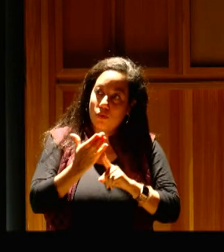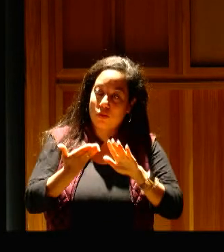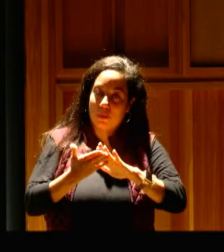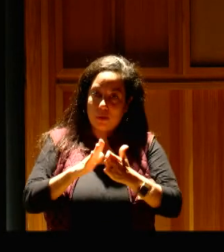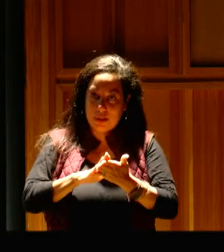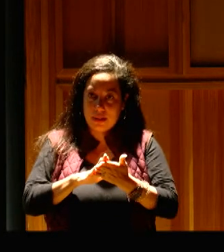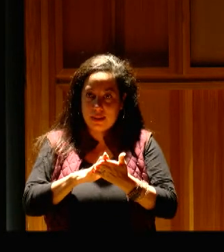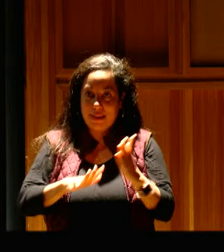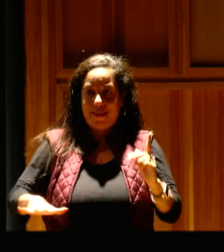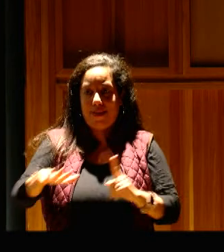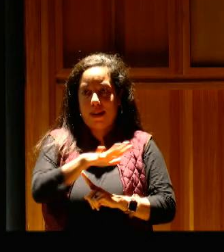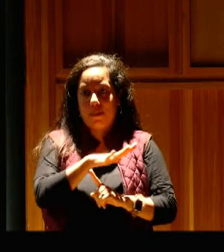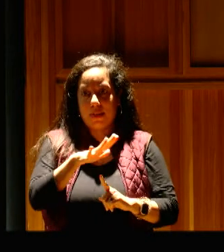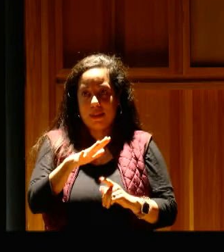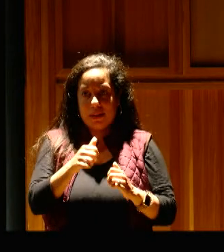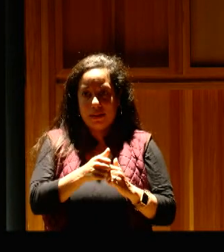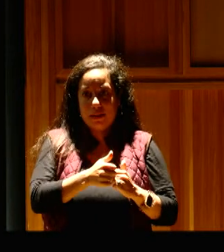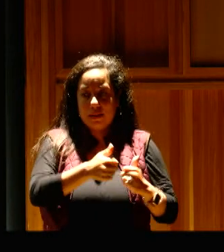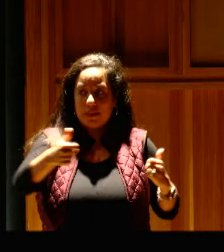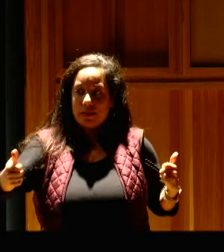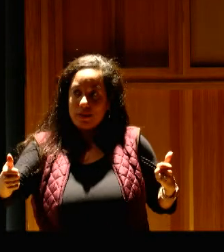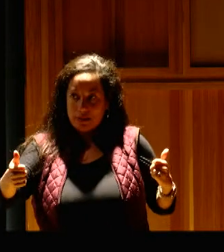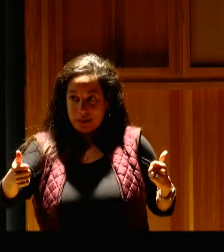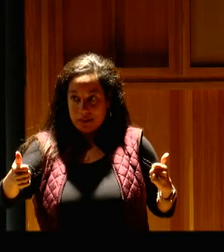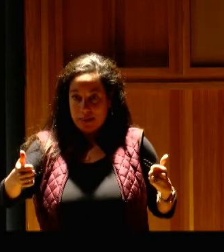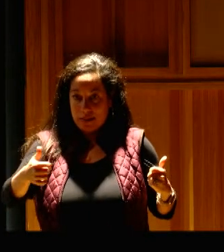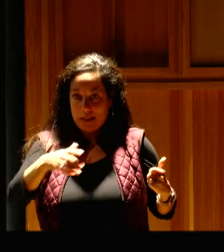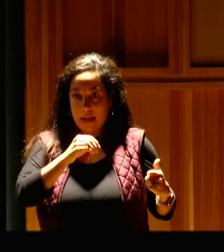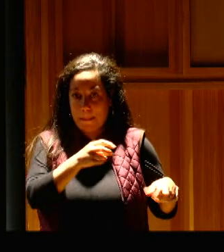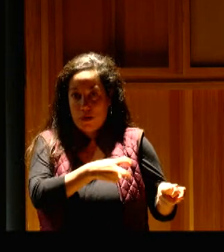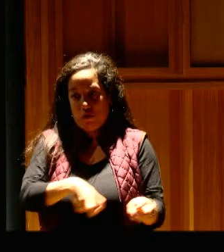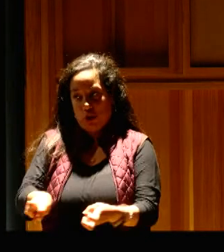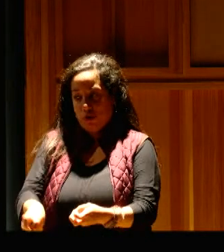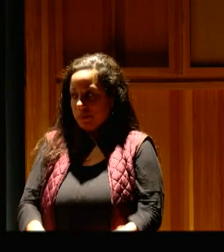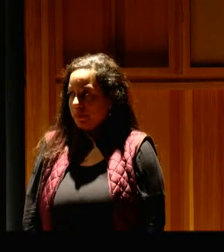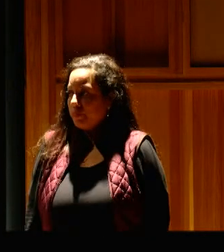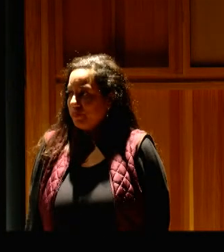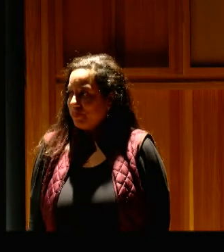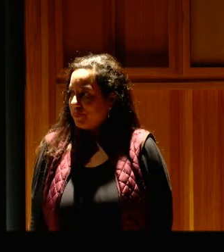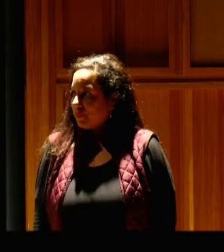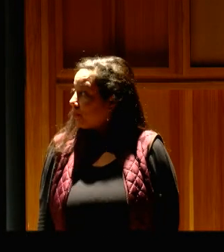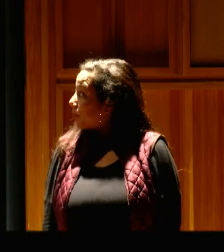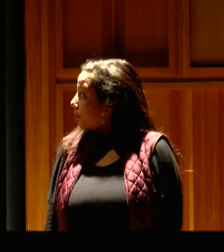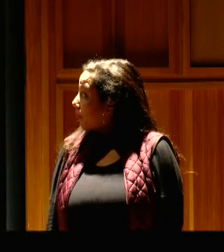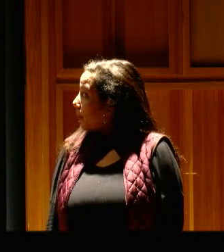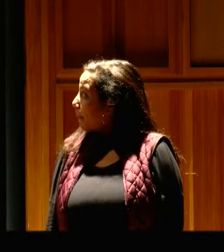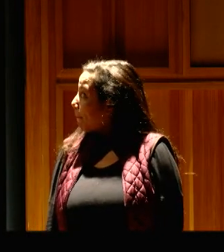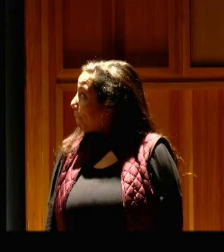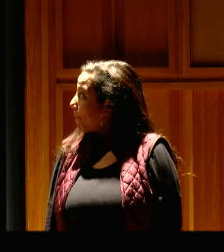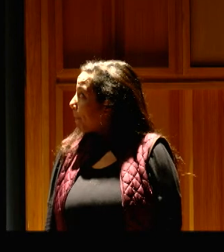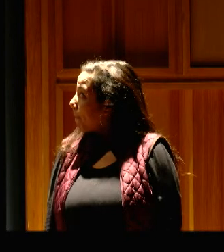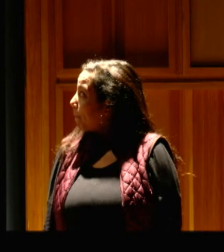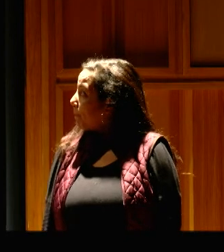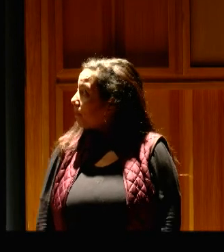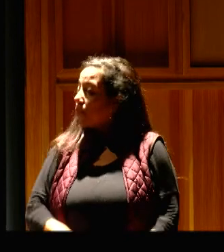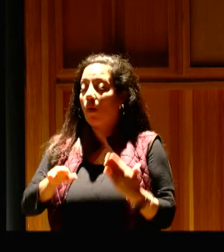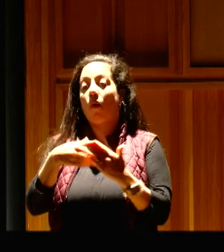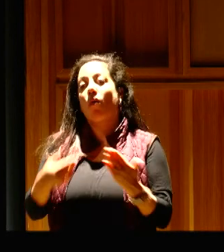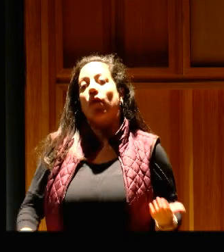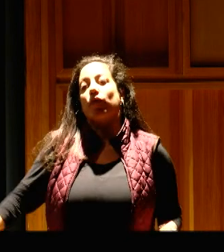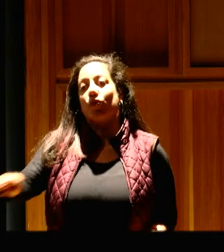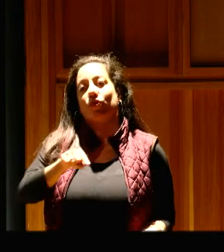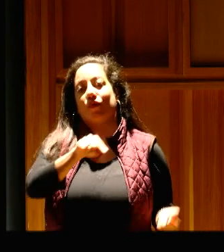in climate displacement and migration. Now, all of you have come